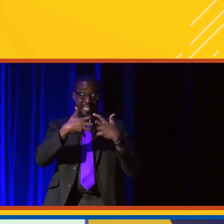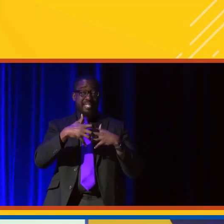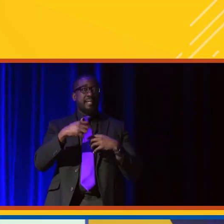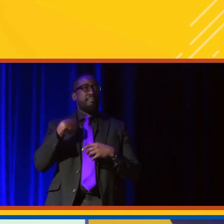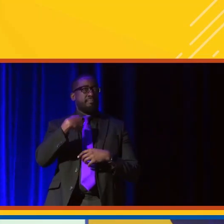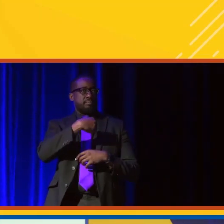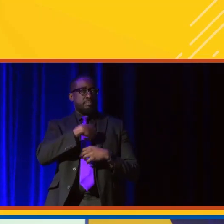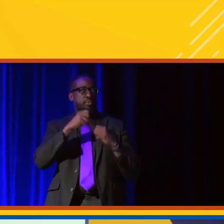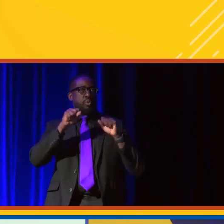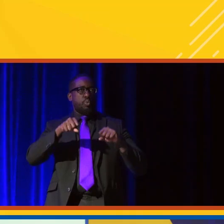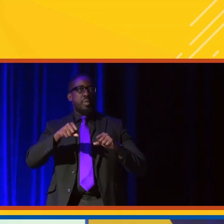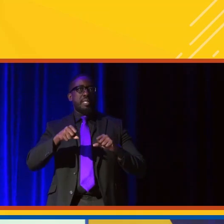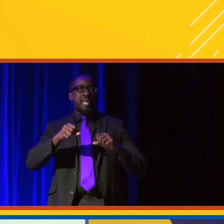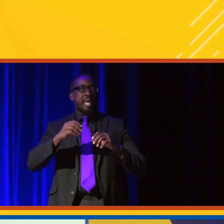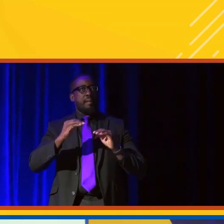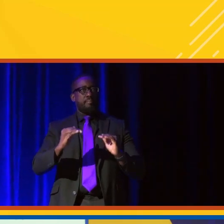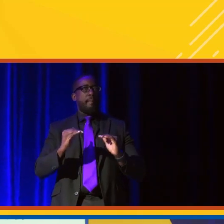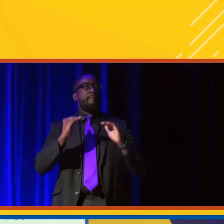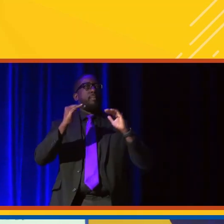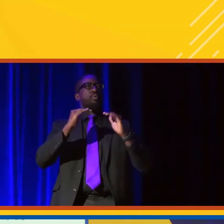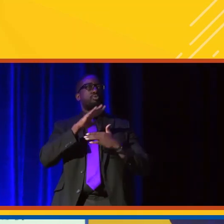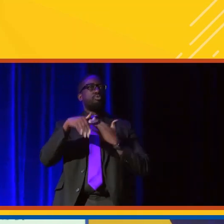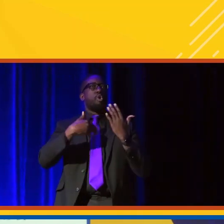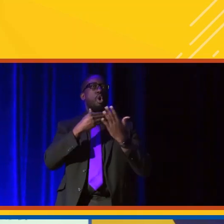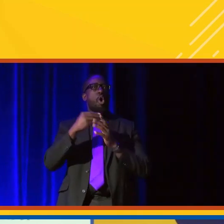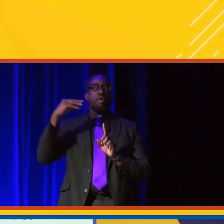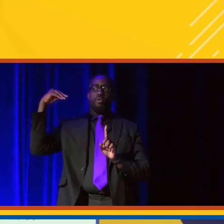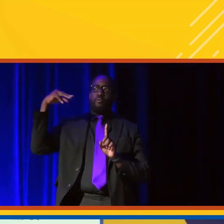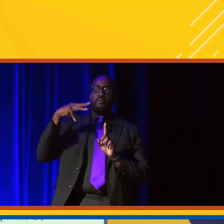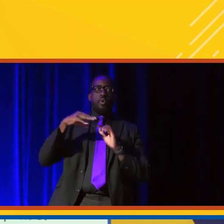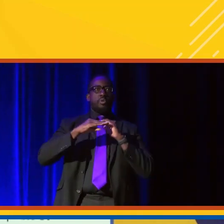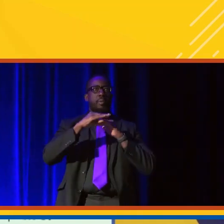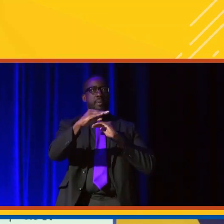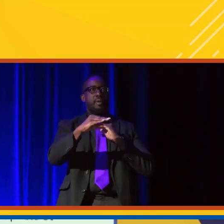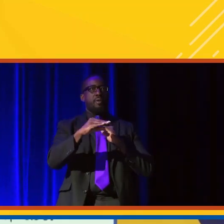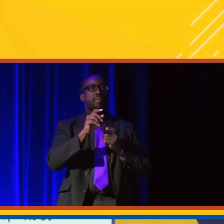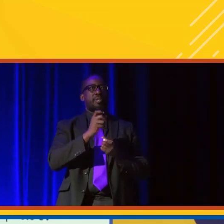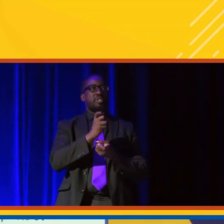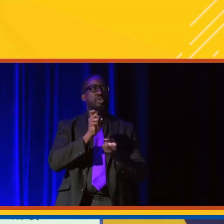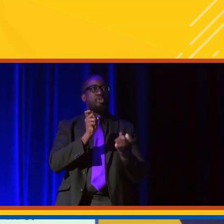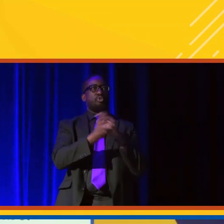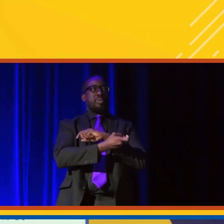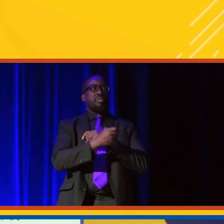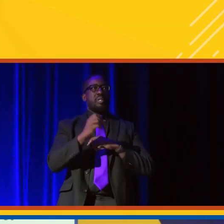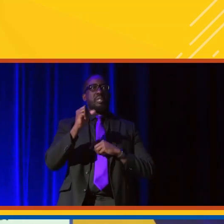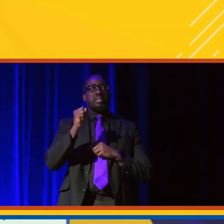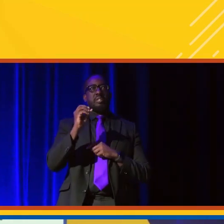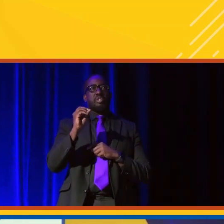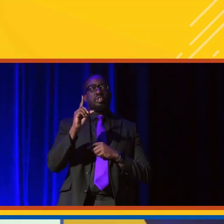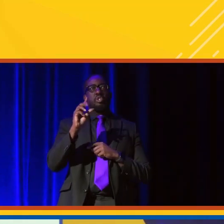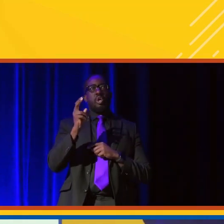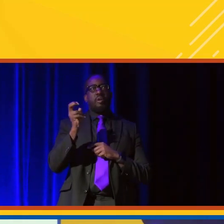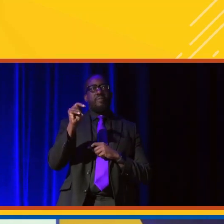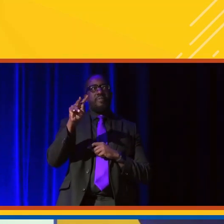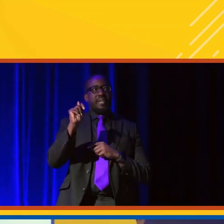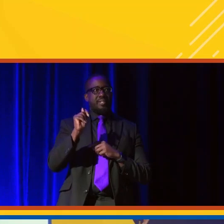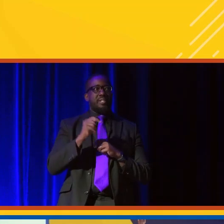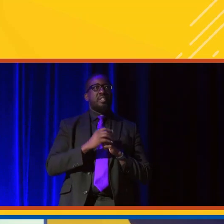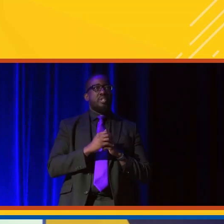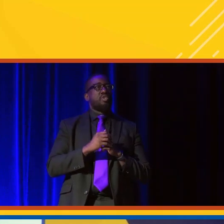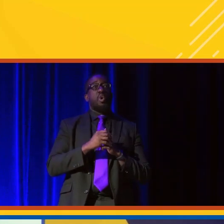boost all of the photostabilities by just switching the solvent so we get rid of this pathway. So we basically go to toluene and decane,